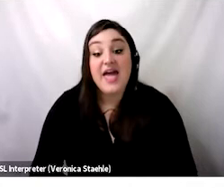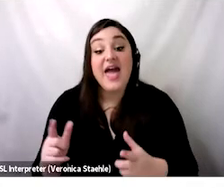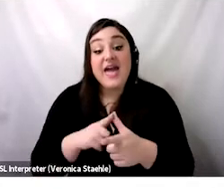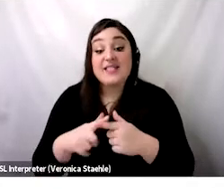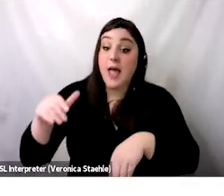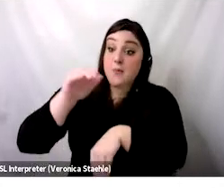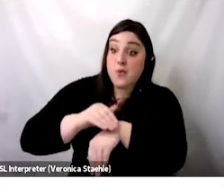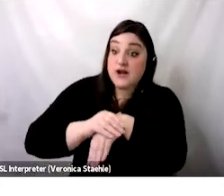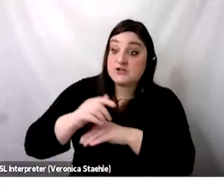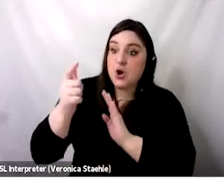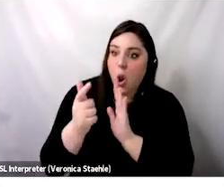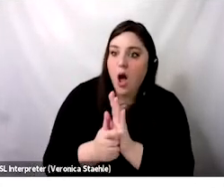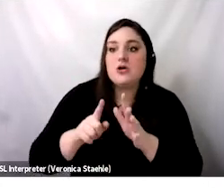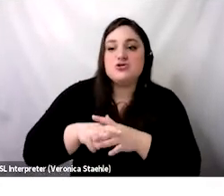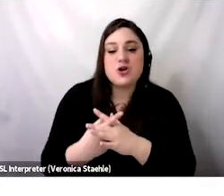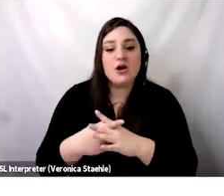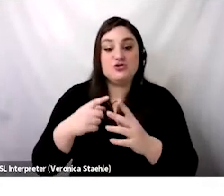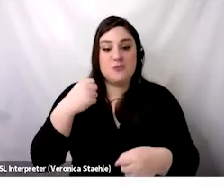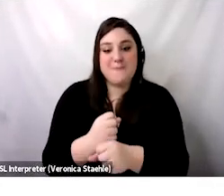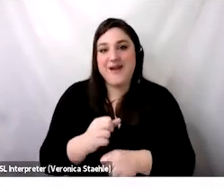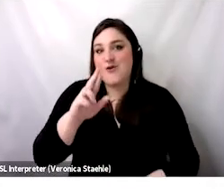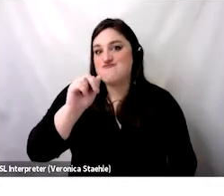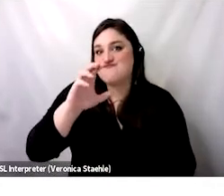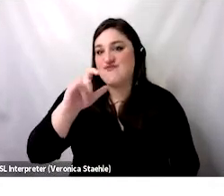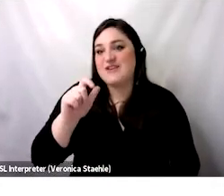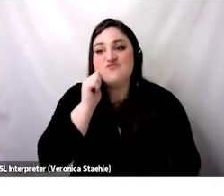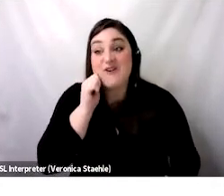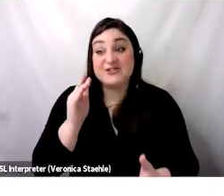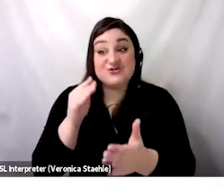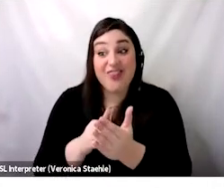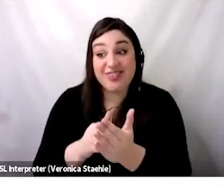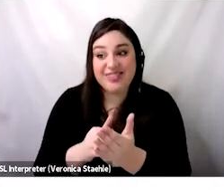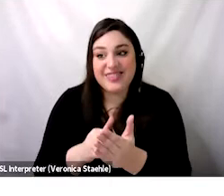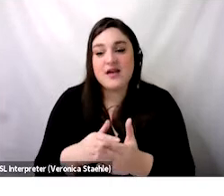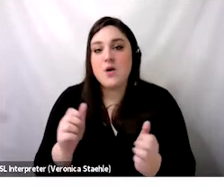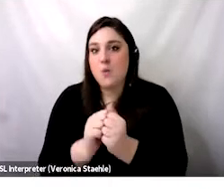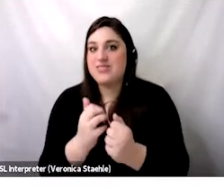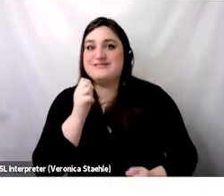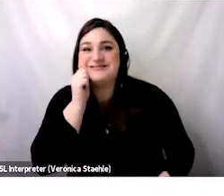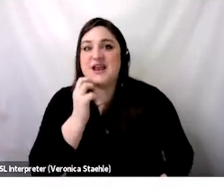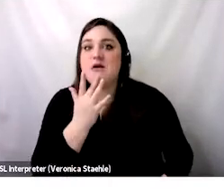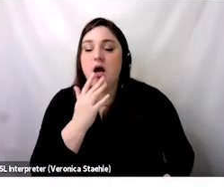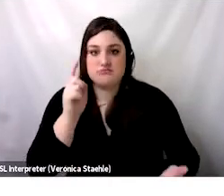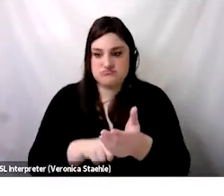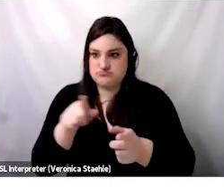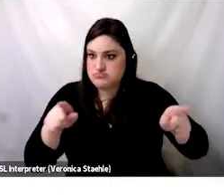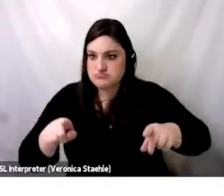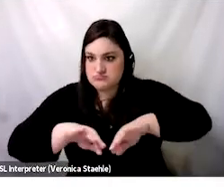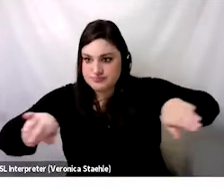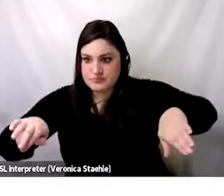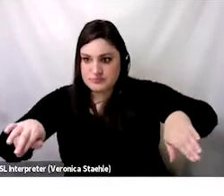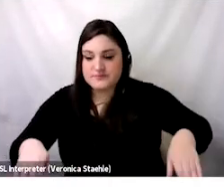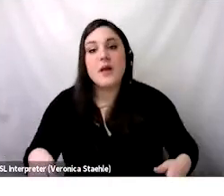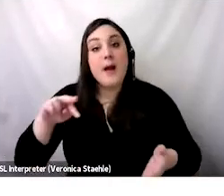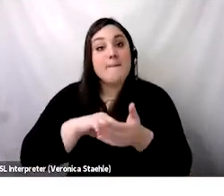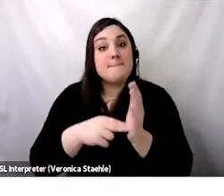of skin color that made it hard for Africans to escape, meaning that if you were